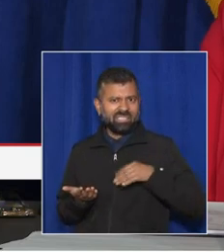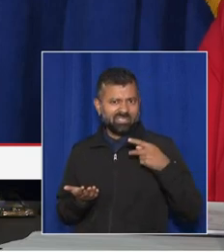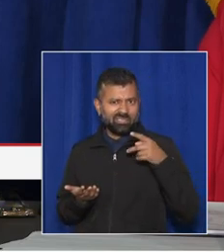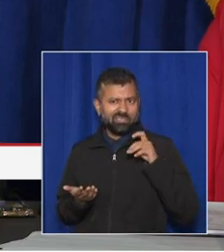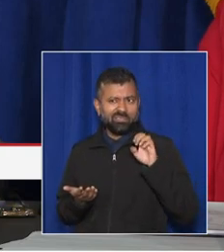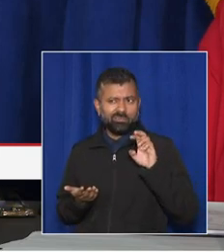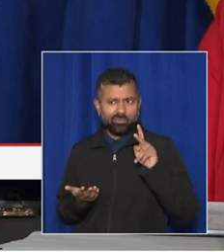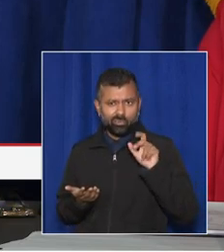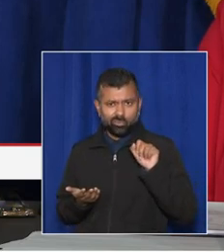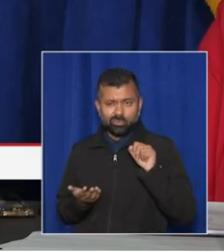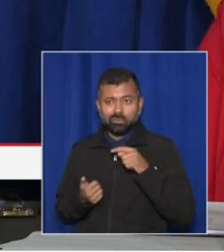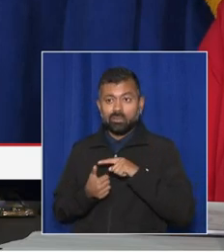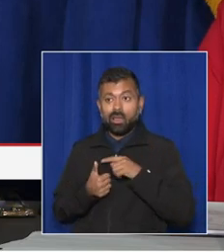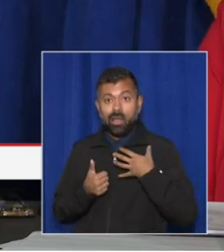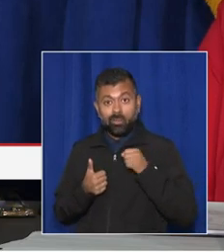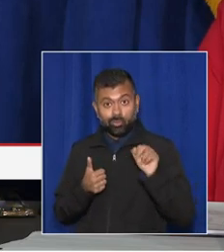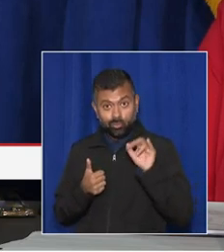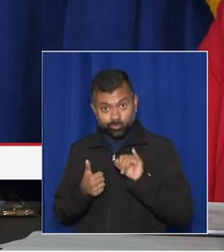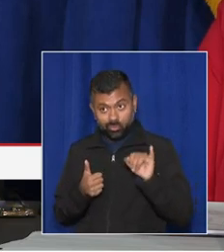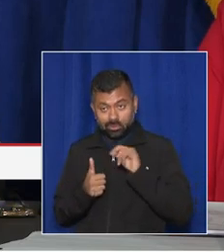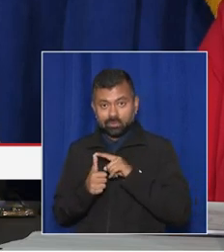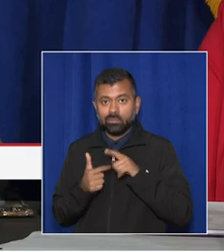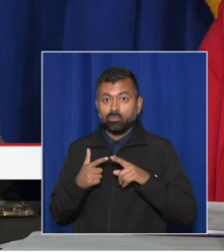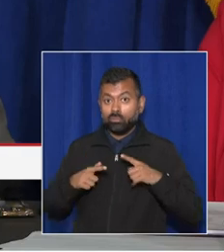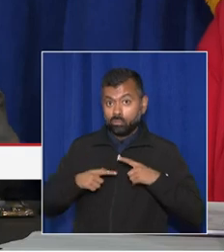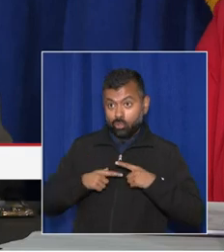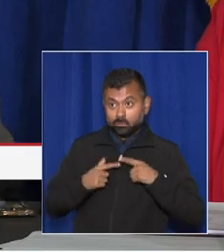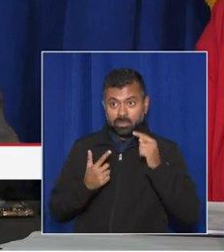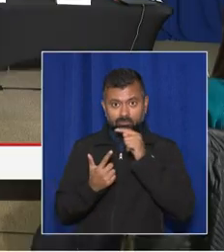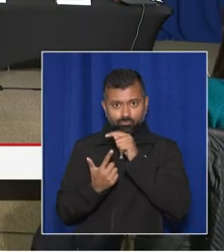to elect those options in DC government.